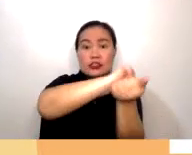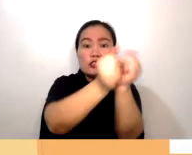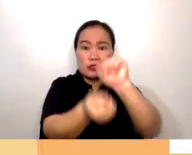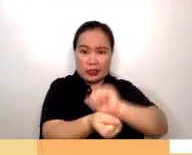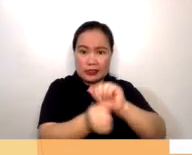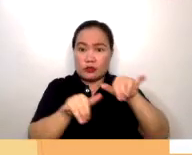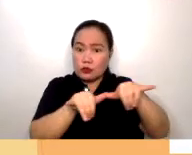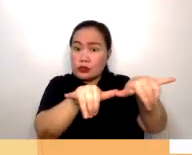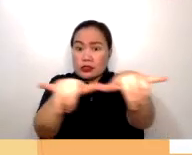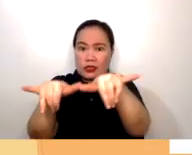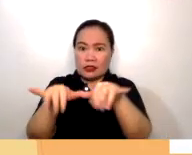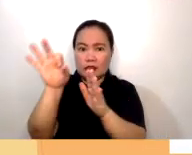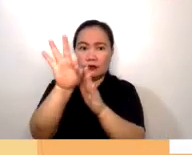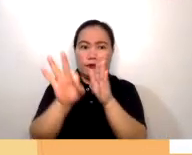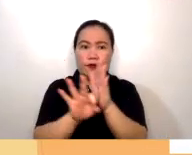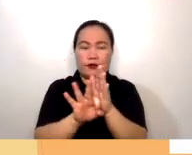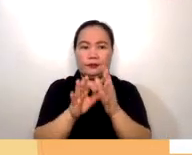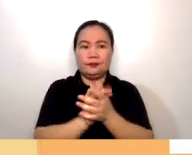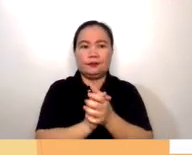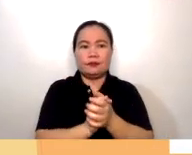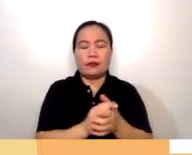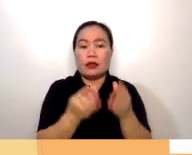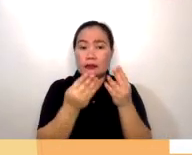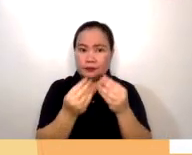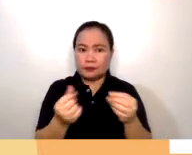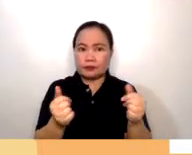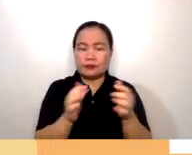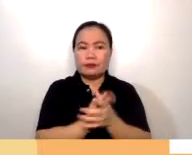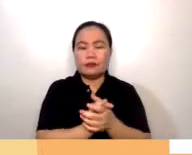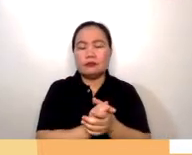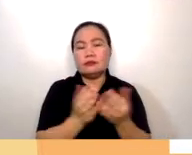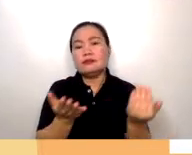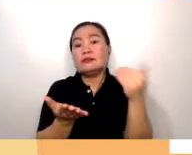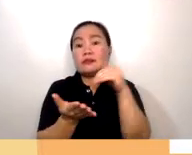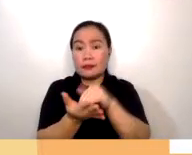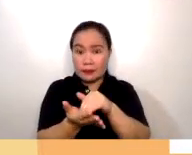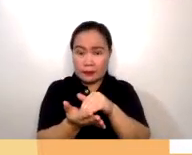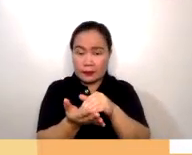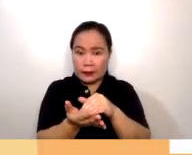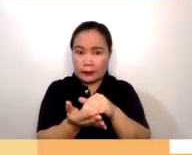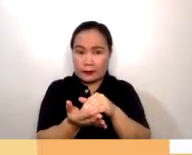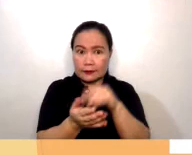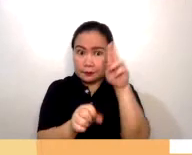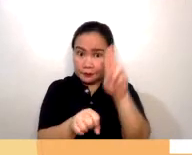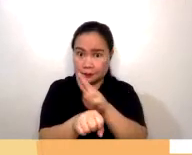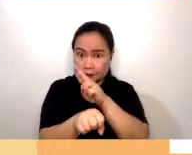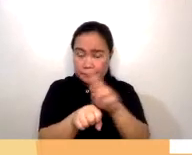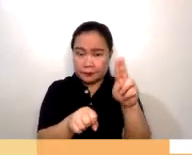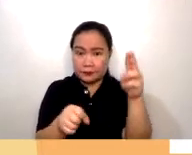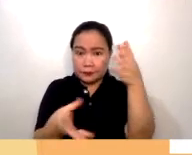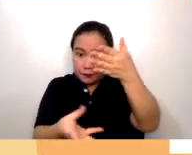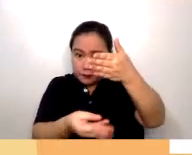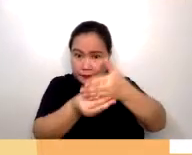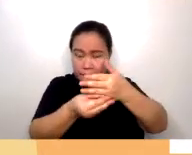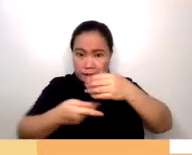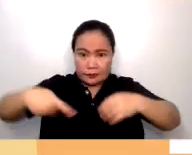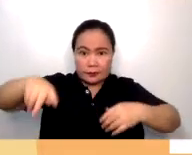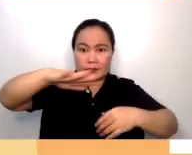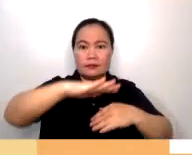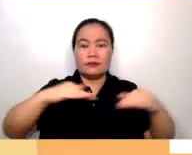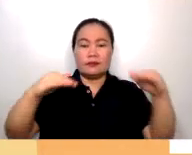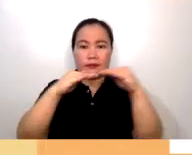So, first, for our solution, let us consider again addition property of